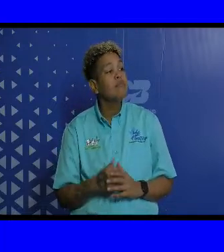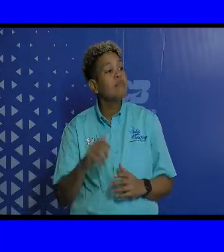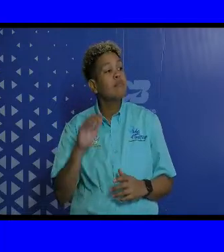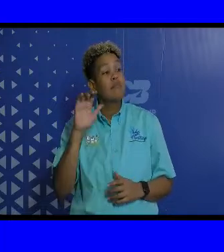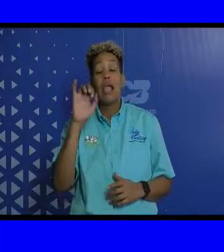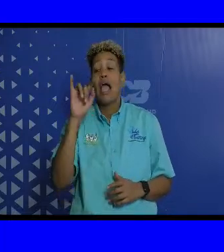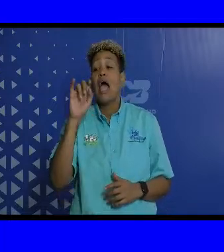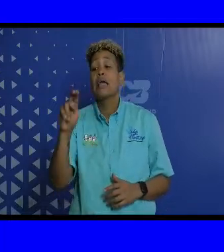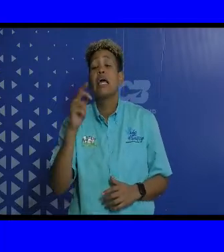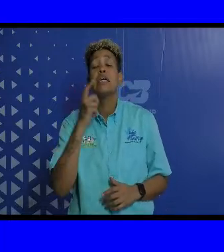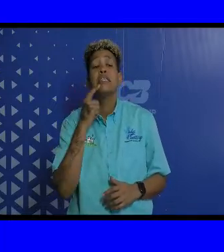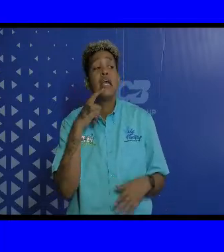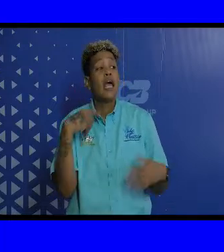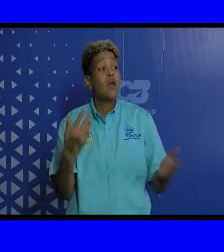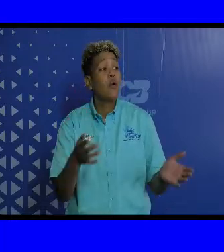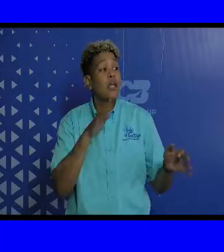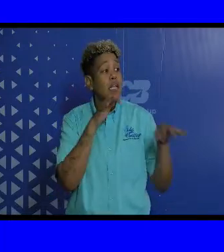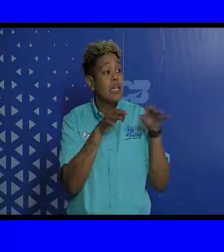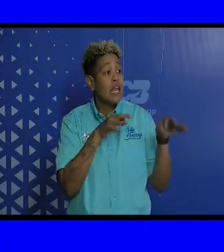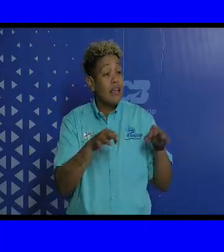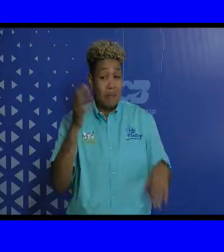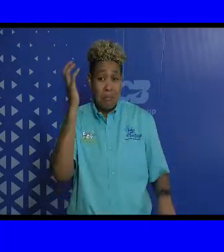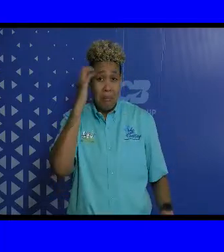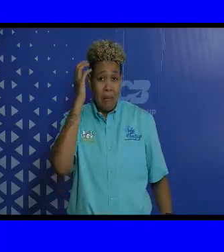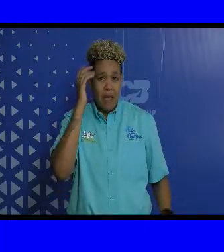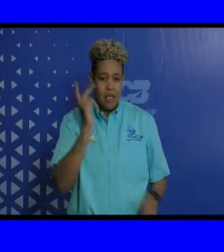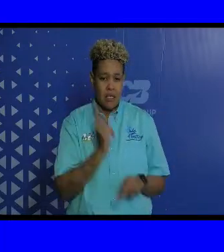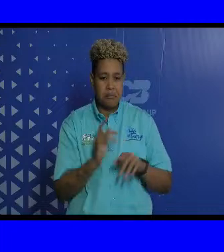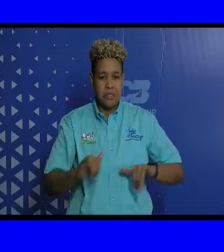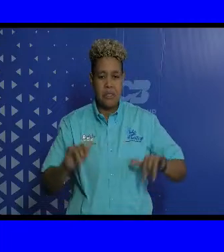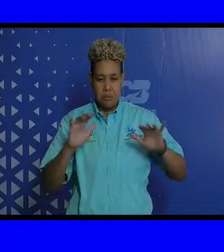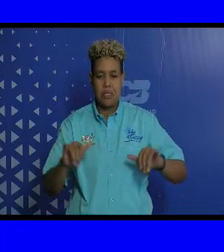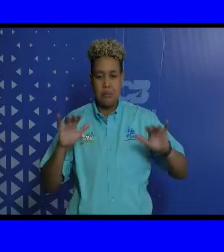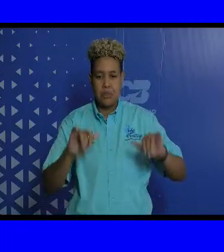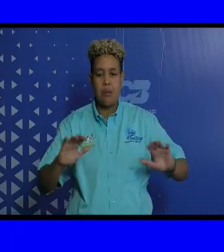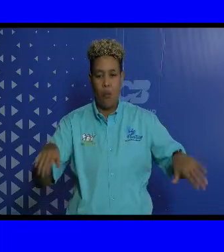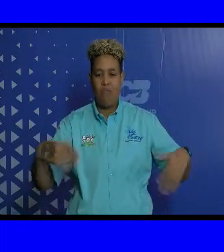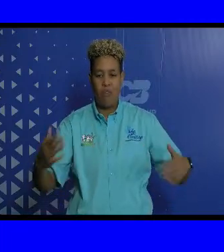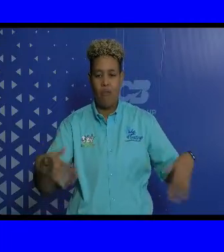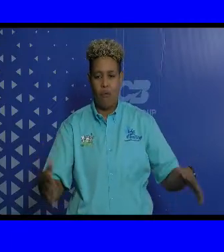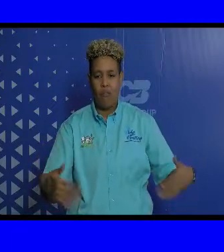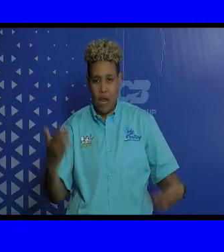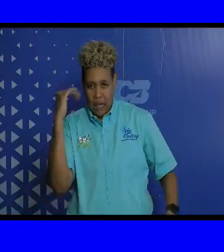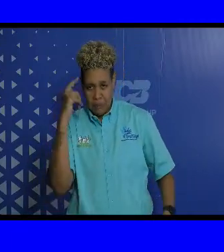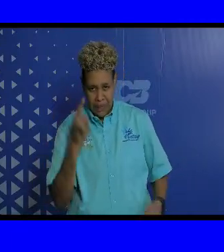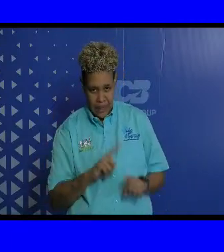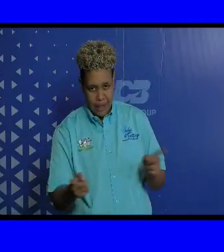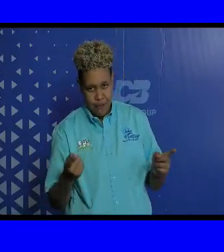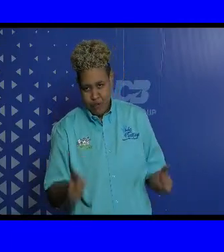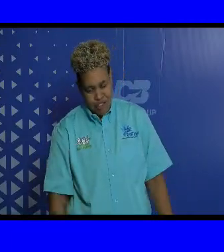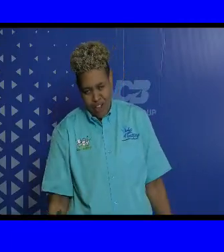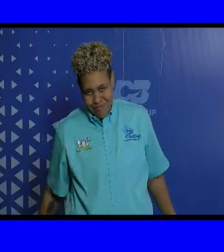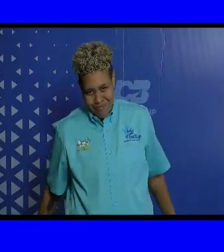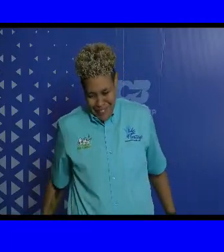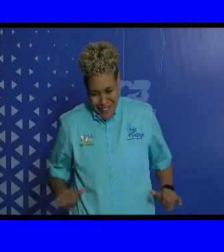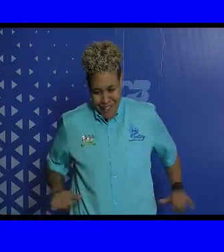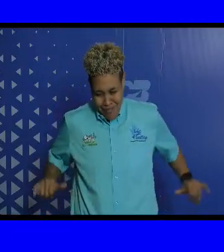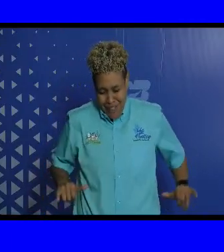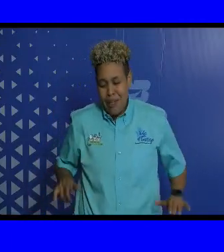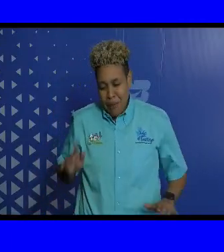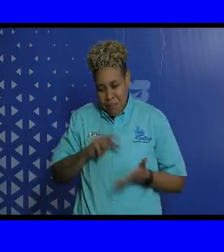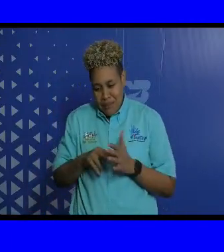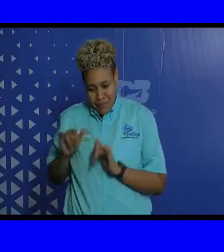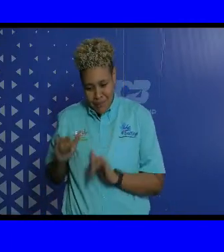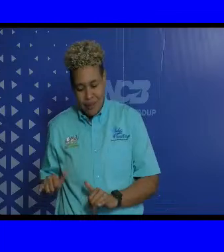Einstein said, the definition of insanity is continuing to do the same things and expecting a different result. In